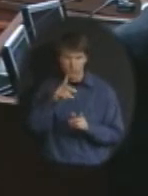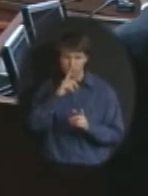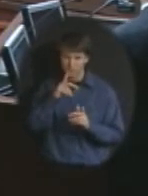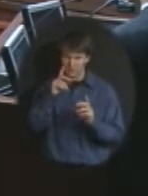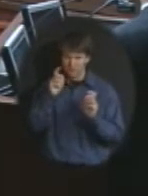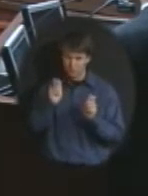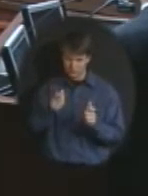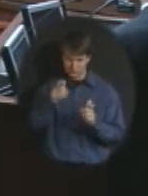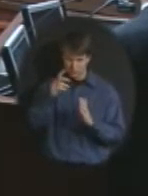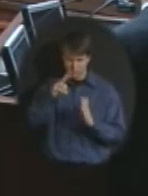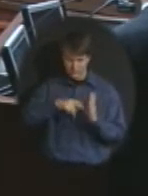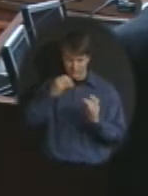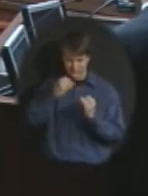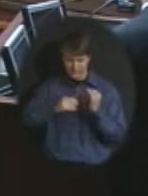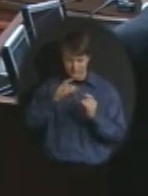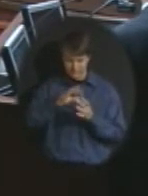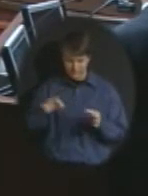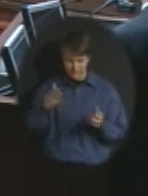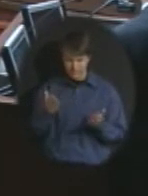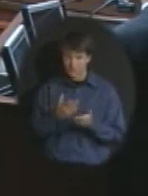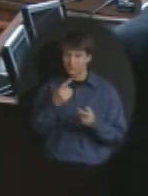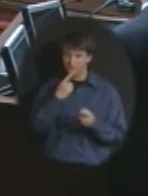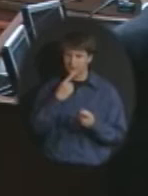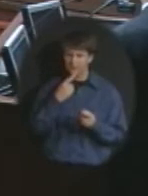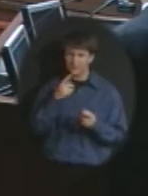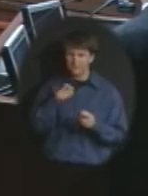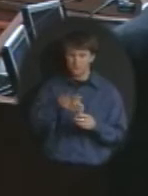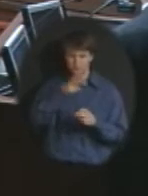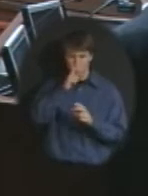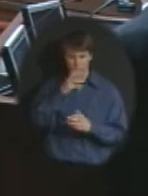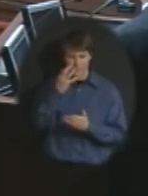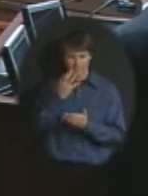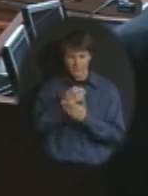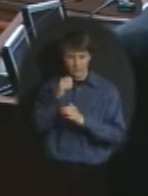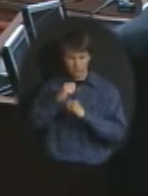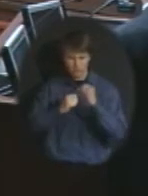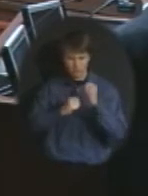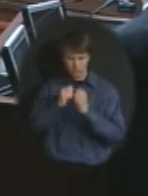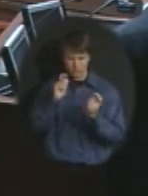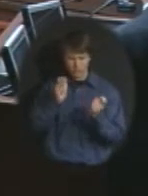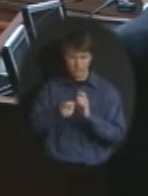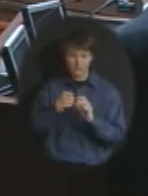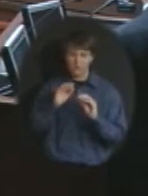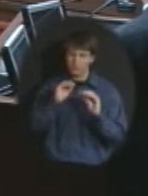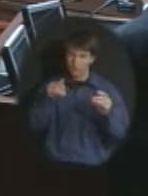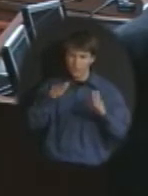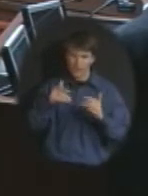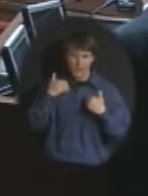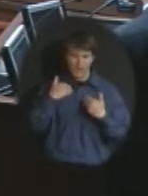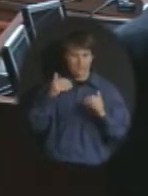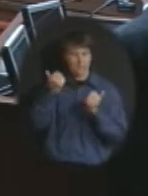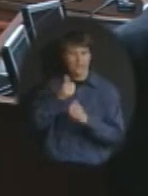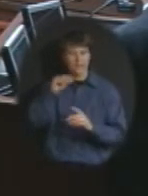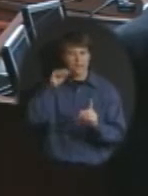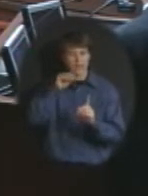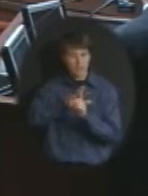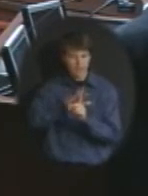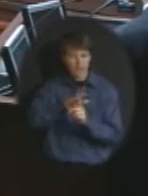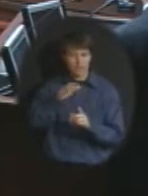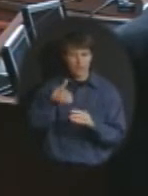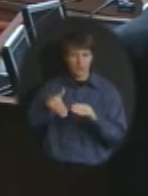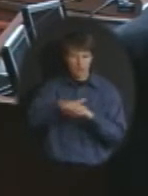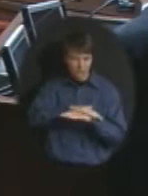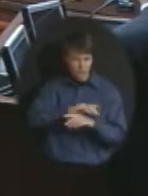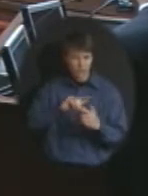last sentence on the thing here. This is strictly a financial structure change and in no way has any impact on the coverages, co-pays,